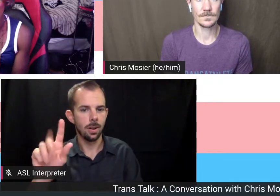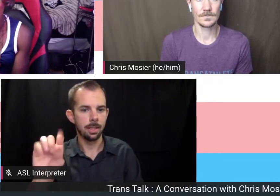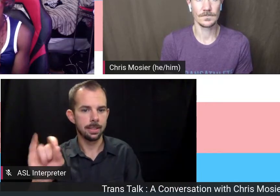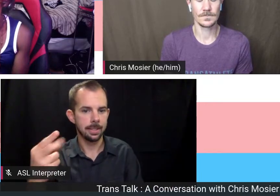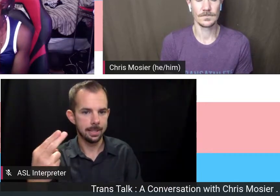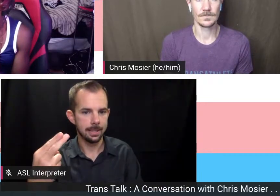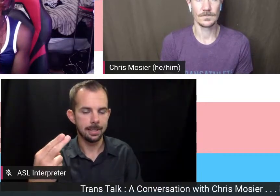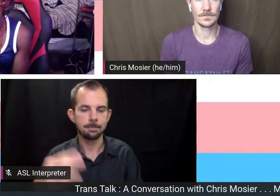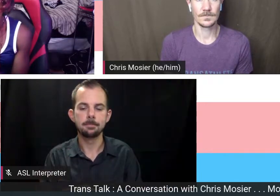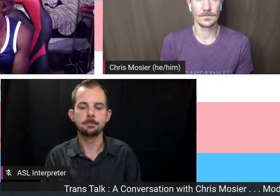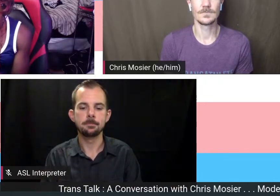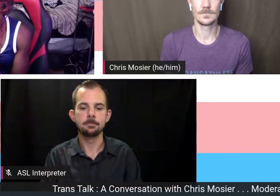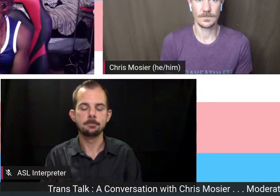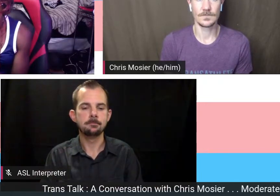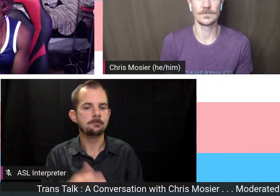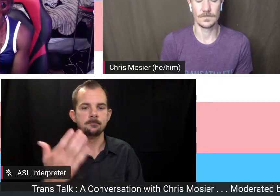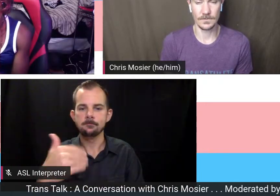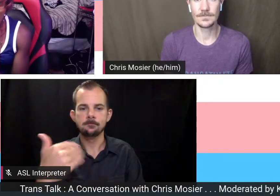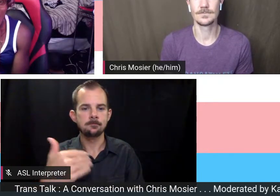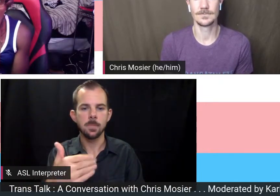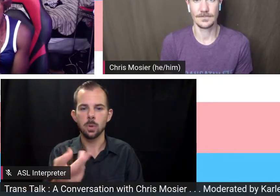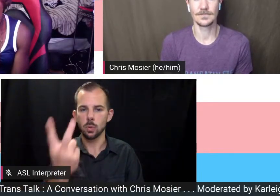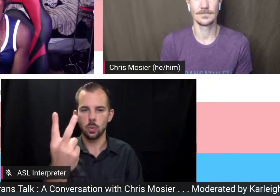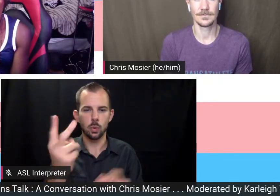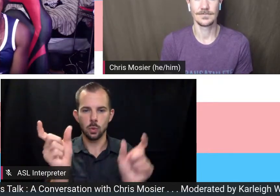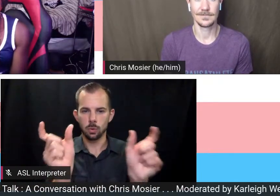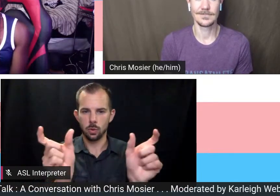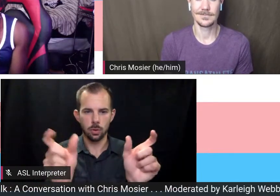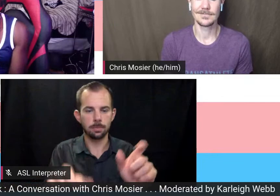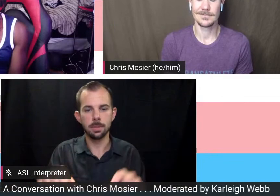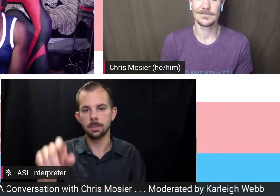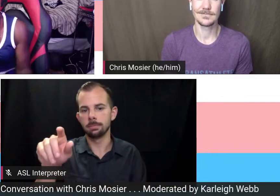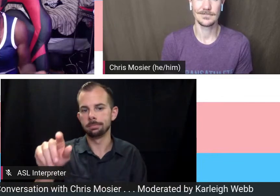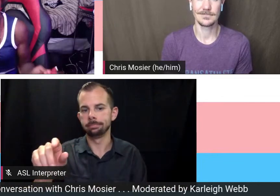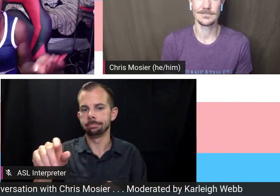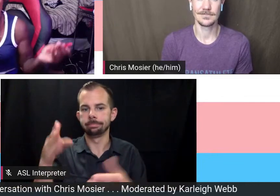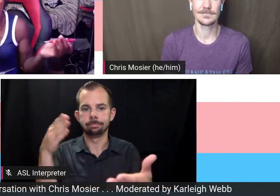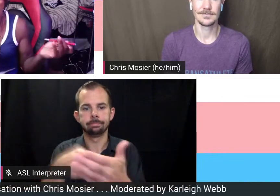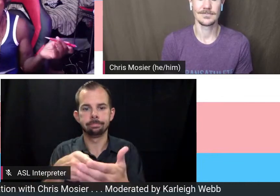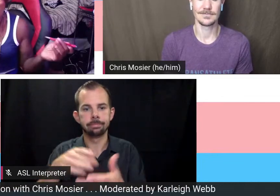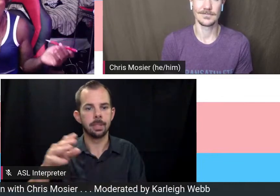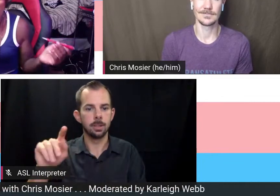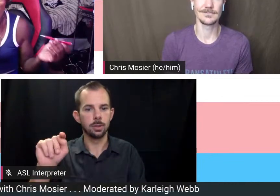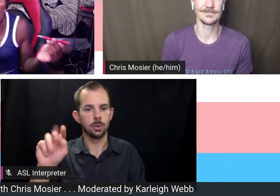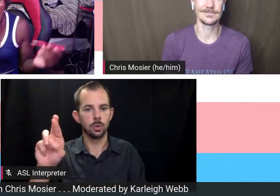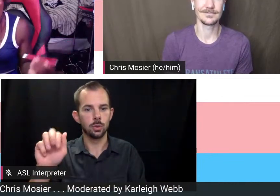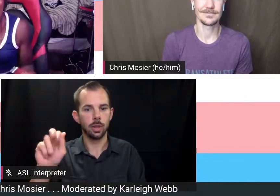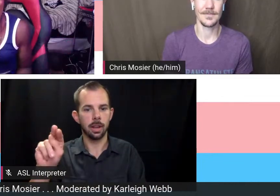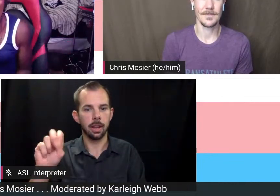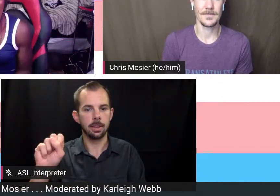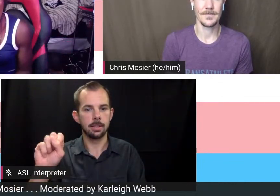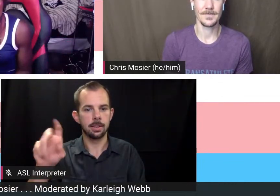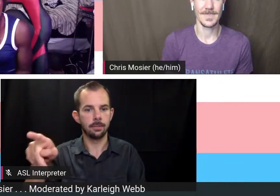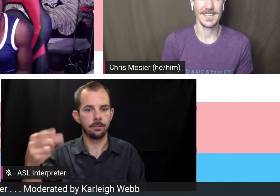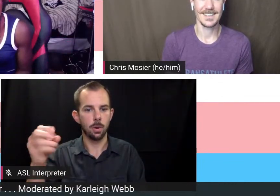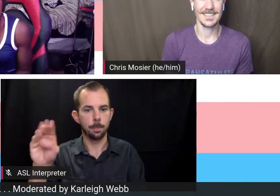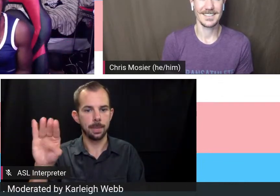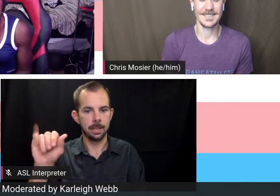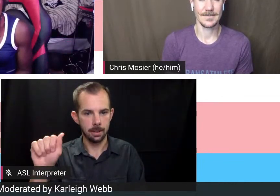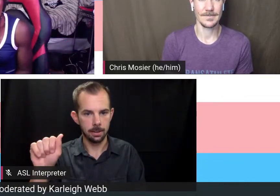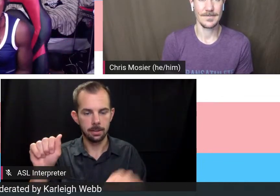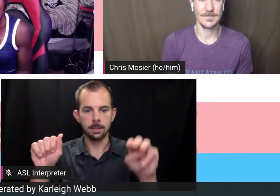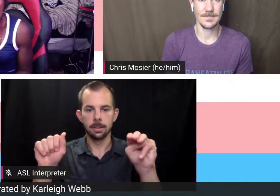Transphobia and misogyny go hand in hand, because it just really seems it does. Why? I mean, in your